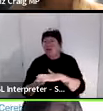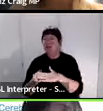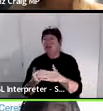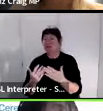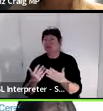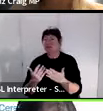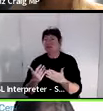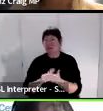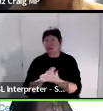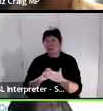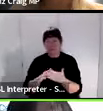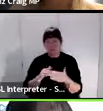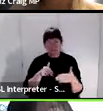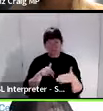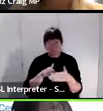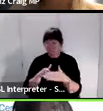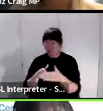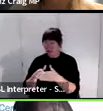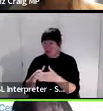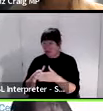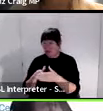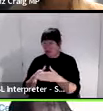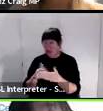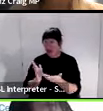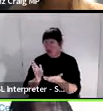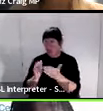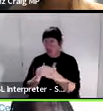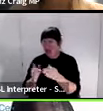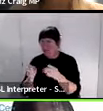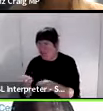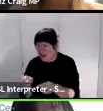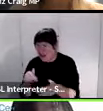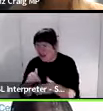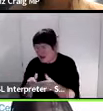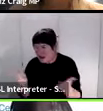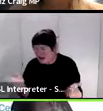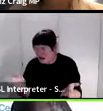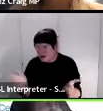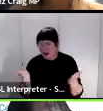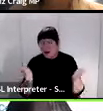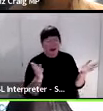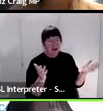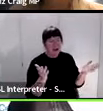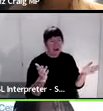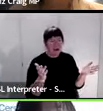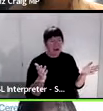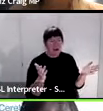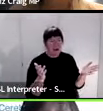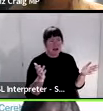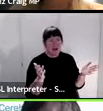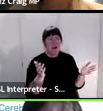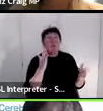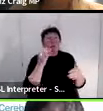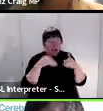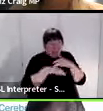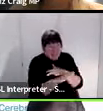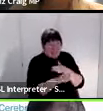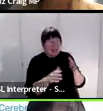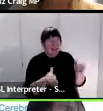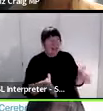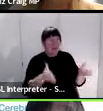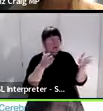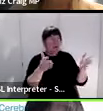encounter access barriers when we're getting to a place. We don't encounter access barriers when we're in a place. We don't